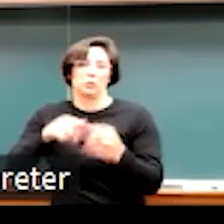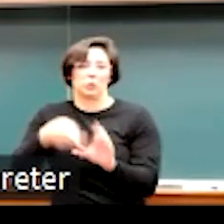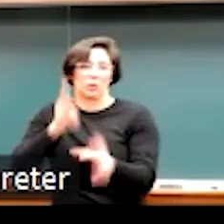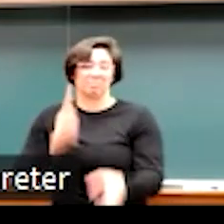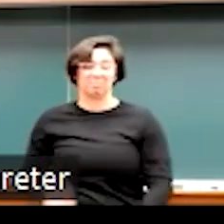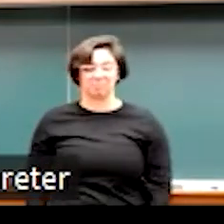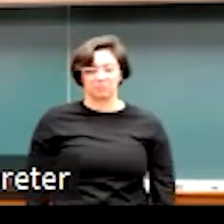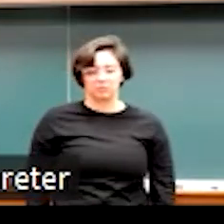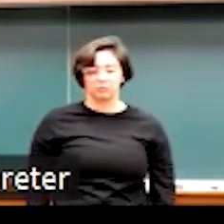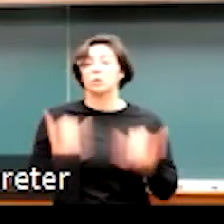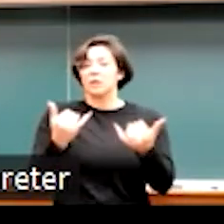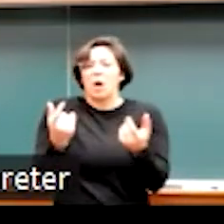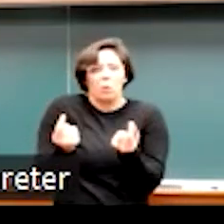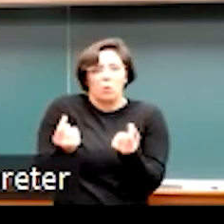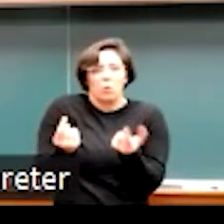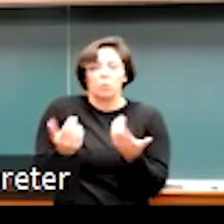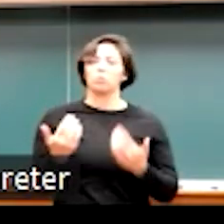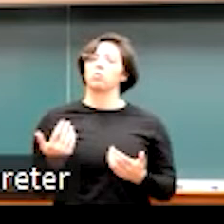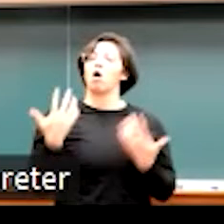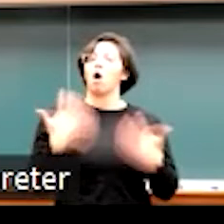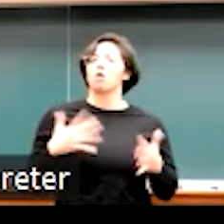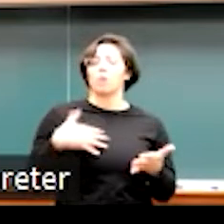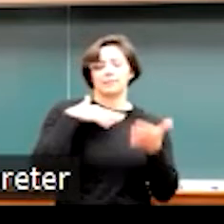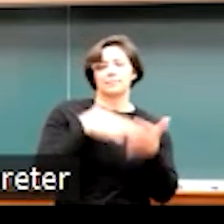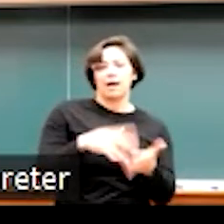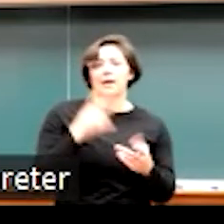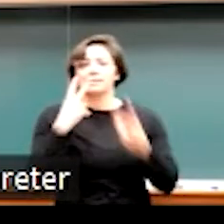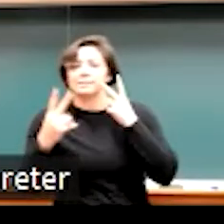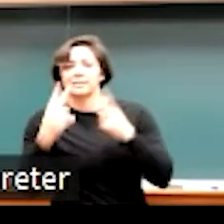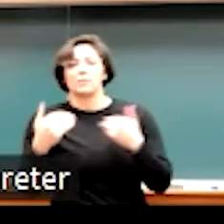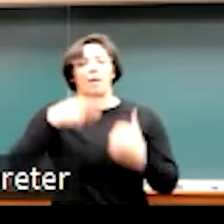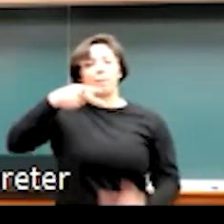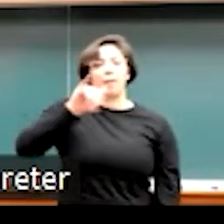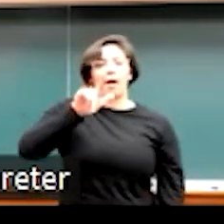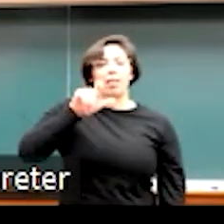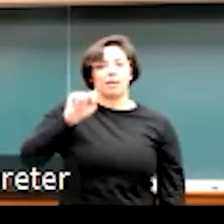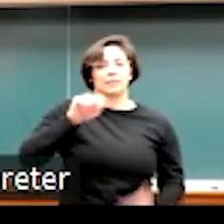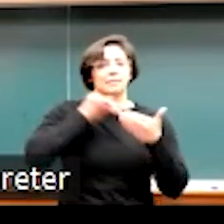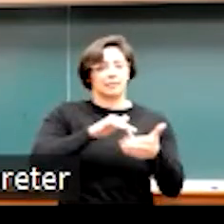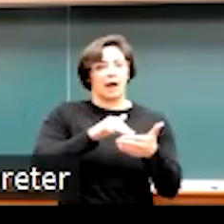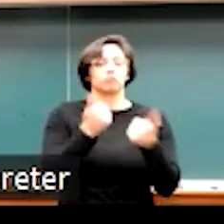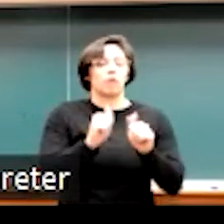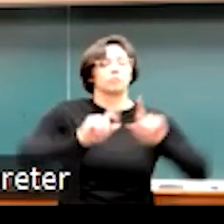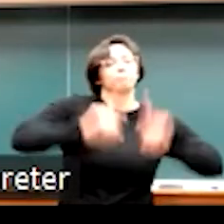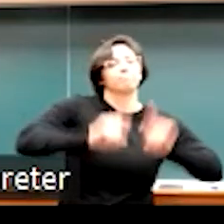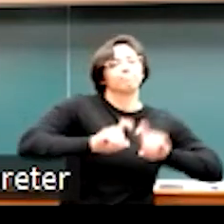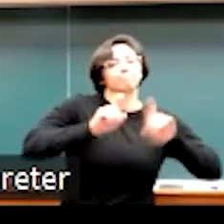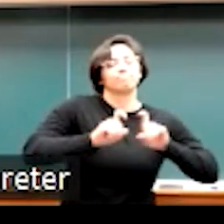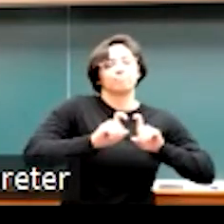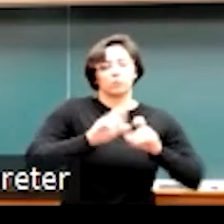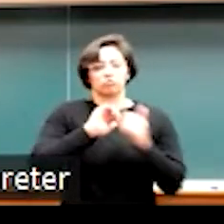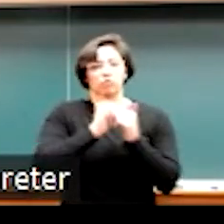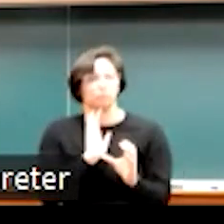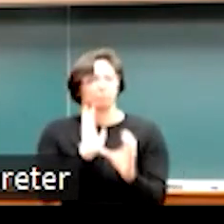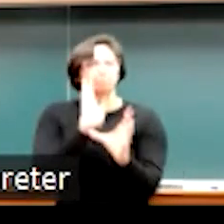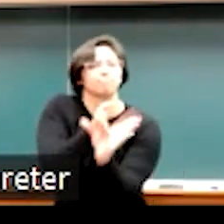So what do we do about that? That's some of the current work that we're focusing on right now. In fact, we did a pilot study to intervene